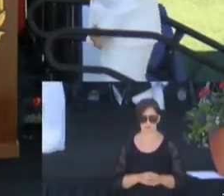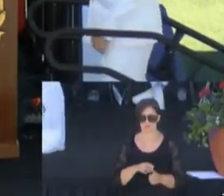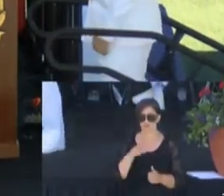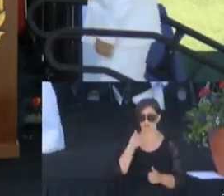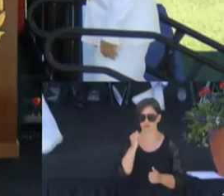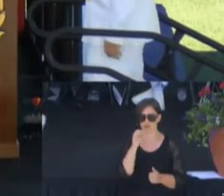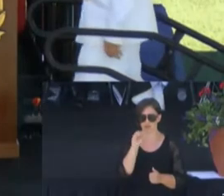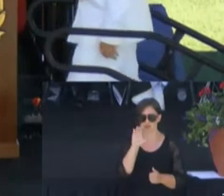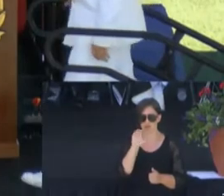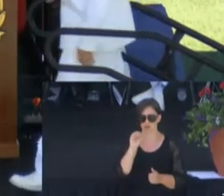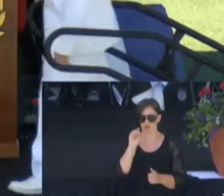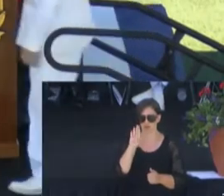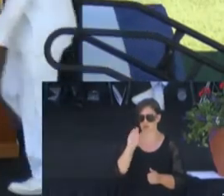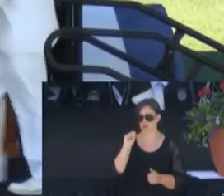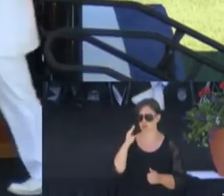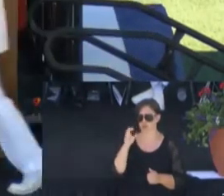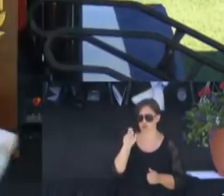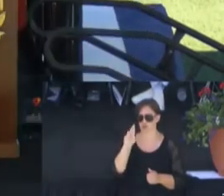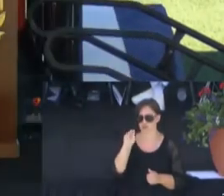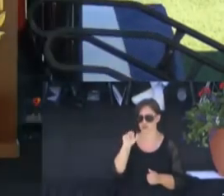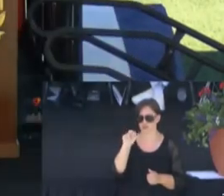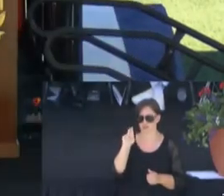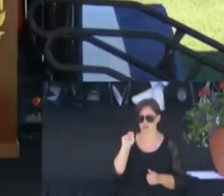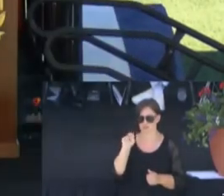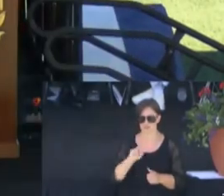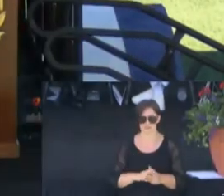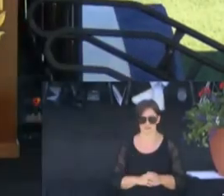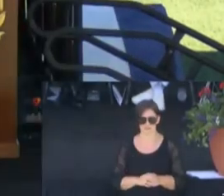Jacob David Sherman.